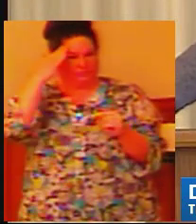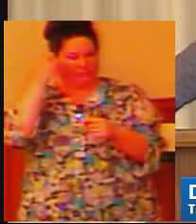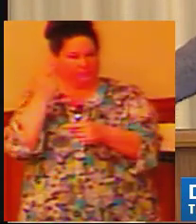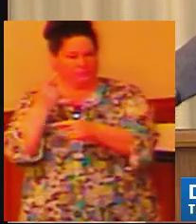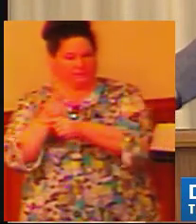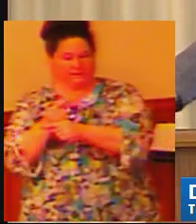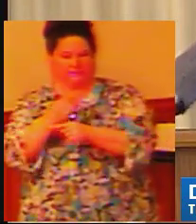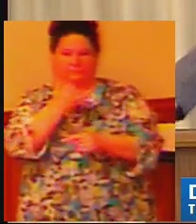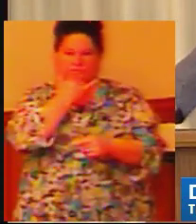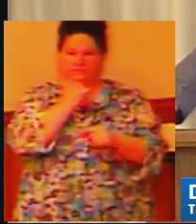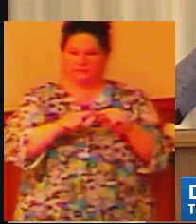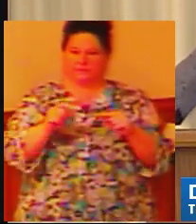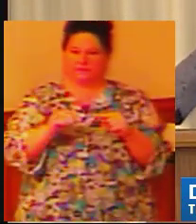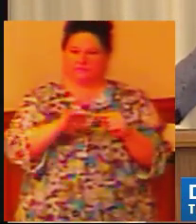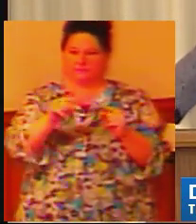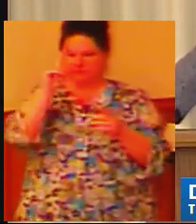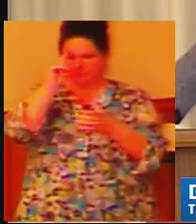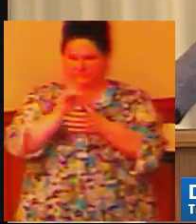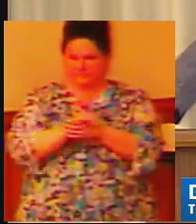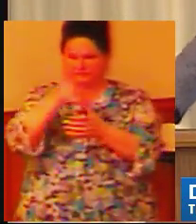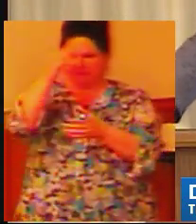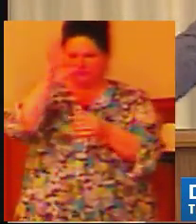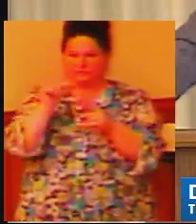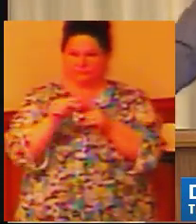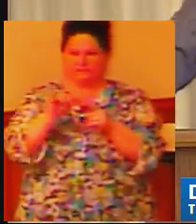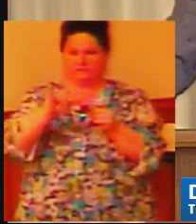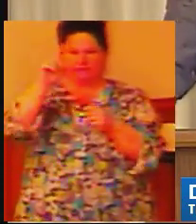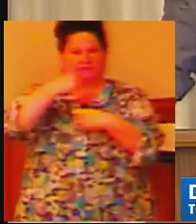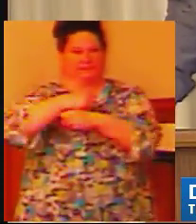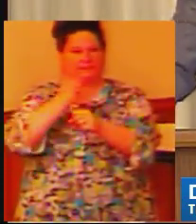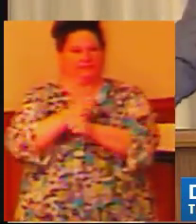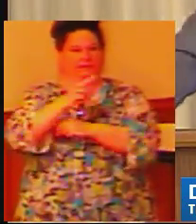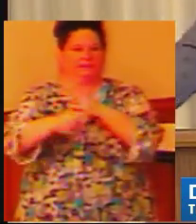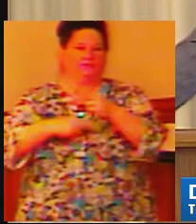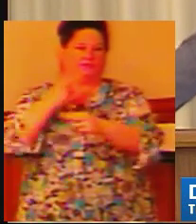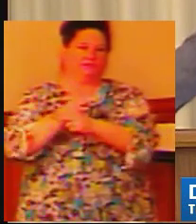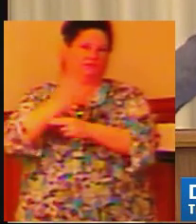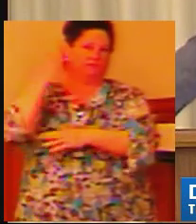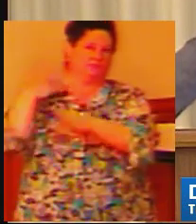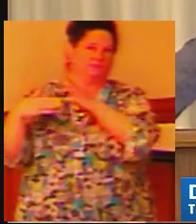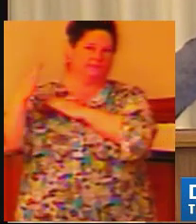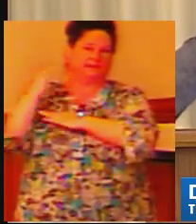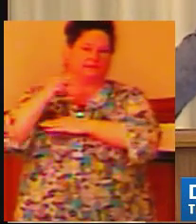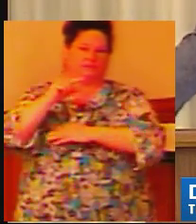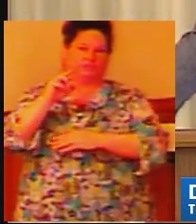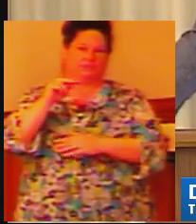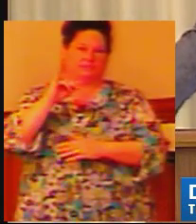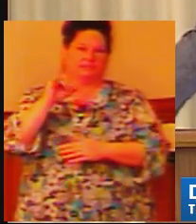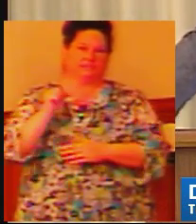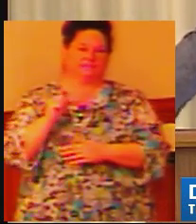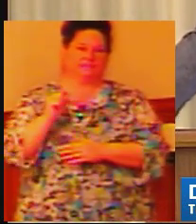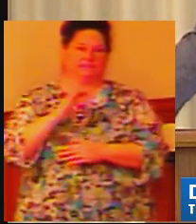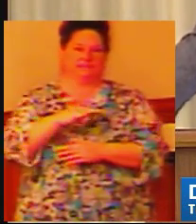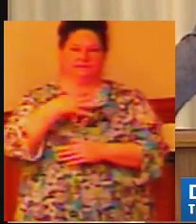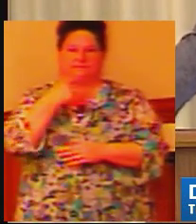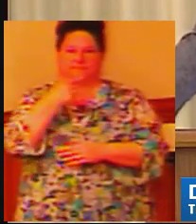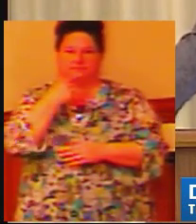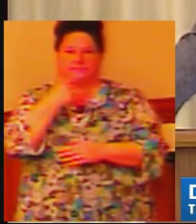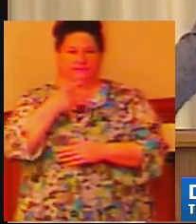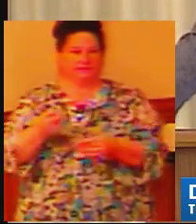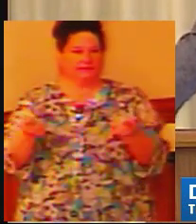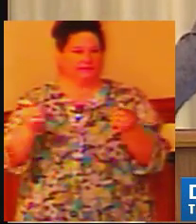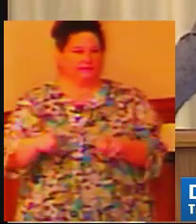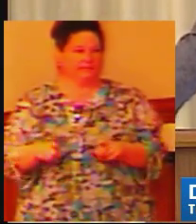But if you know, if you believe God's word, that he created the universe way back in Genesis, that he spoke it into